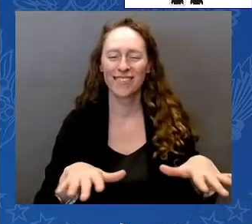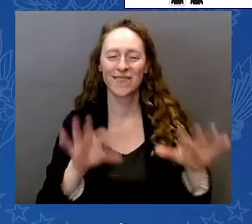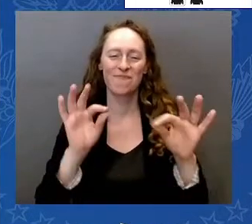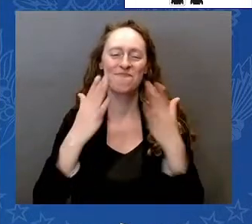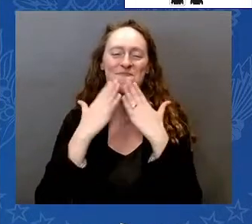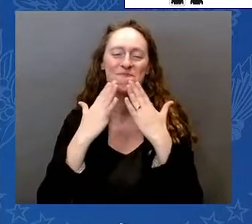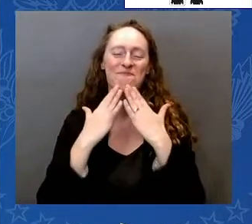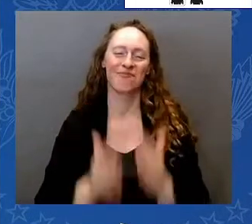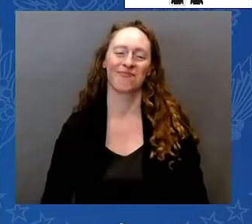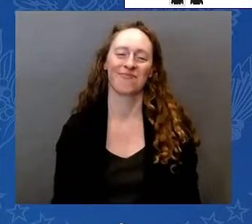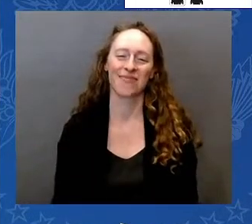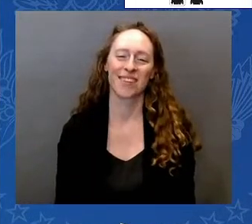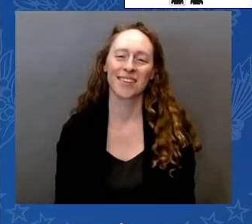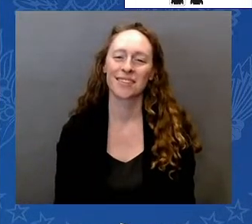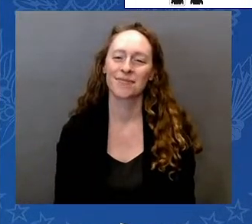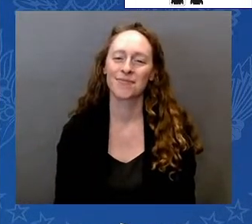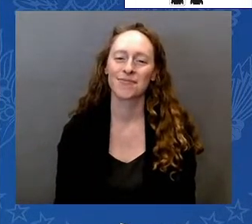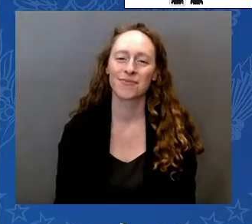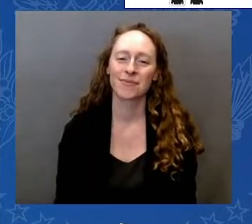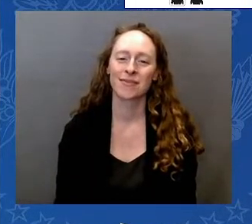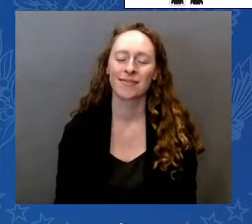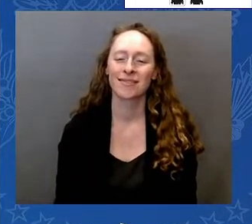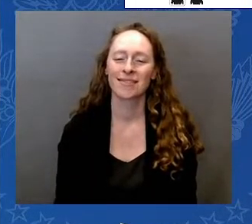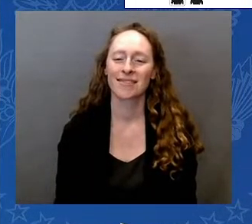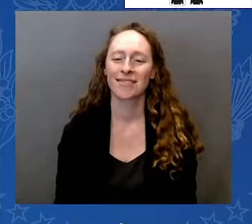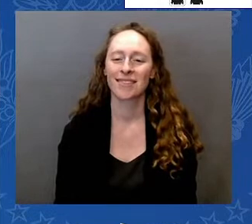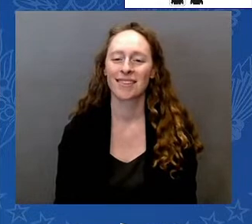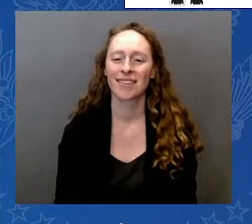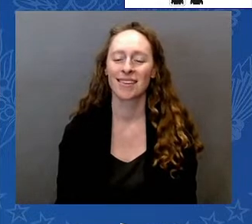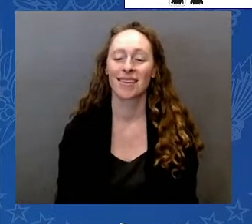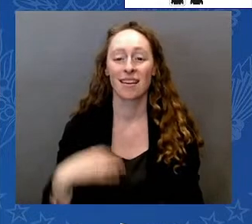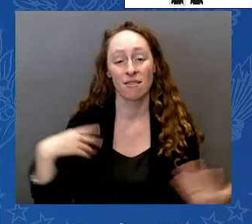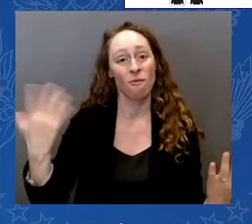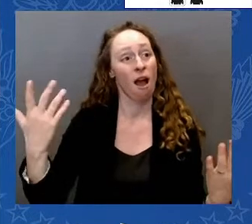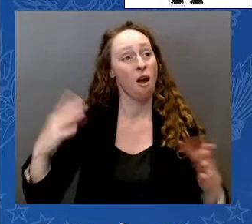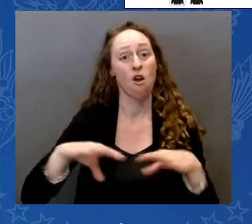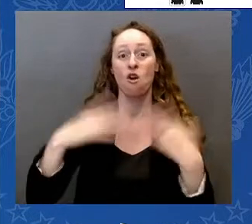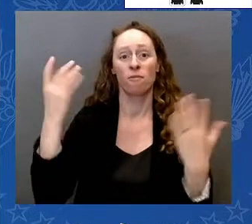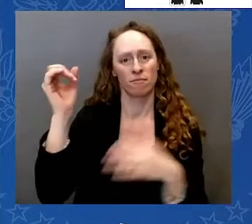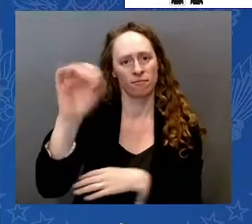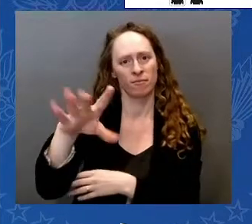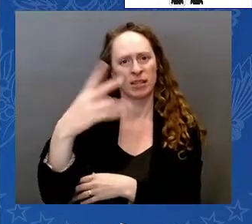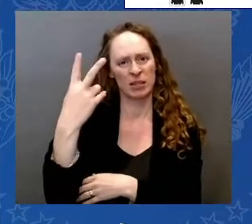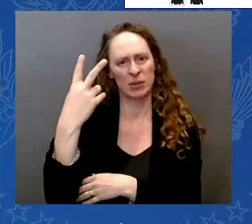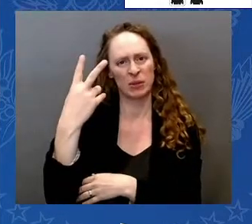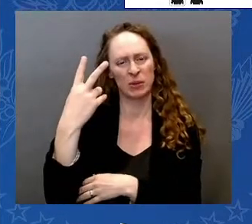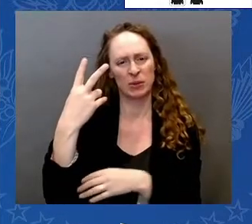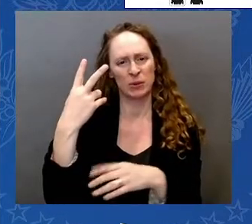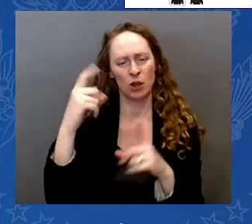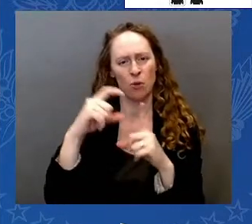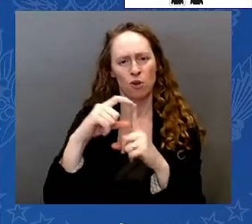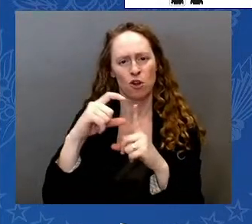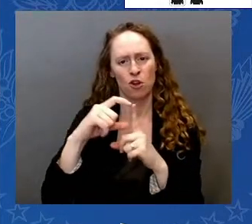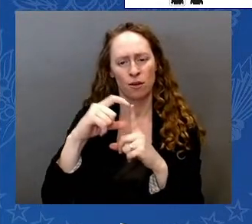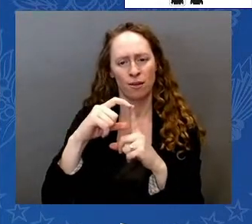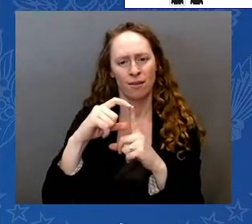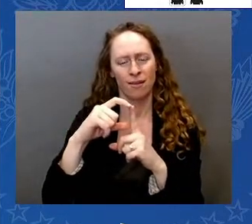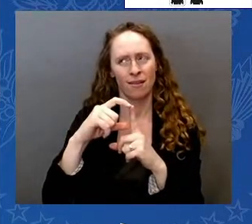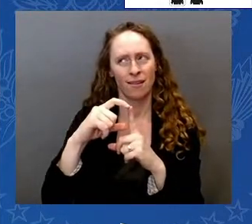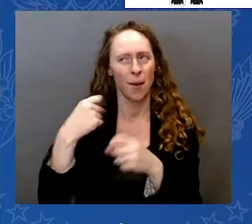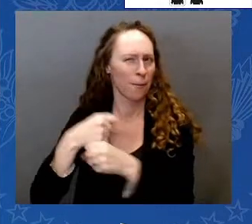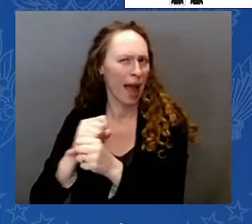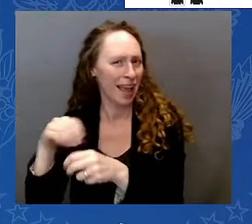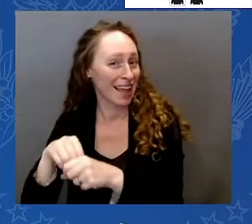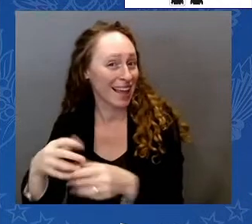Let me start off with 2 words. Made in America. Eat shit. Made in America.